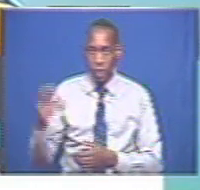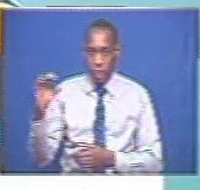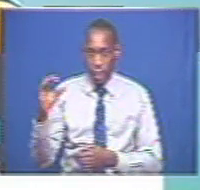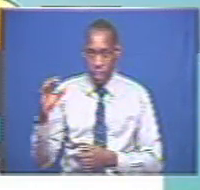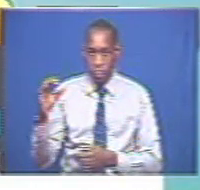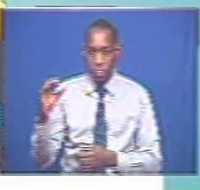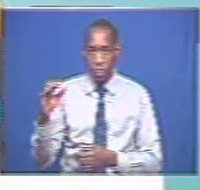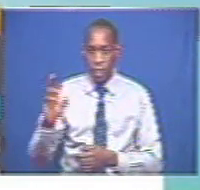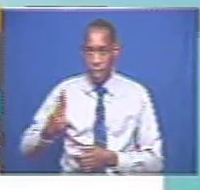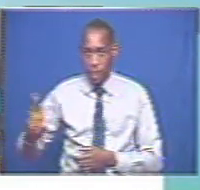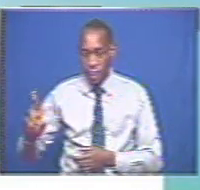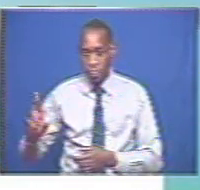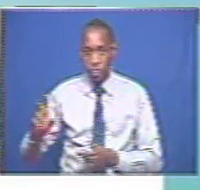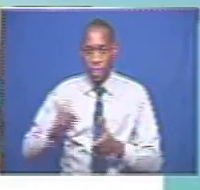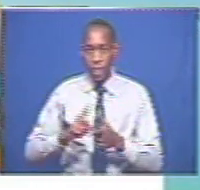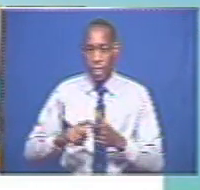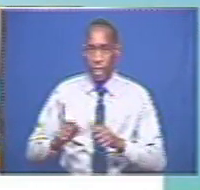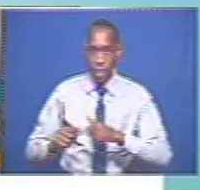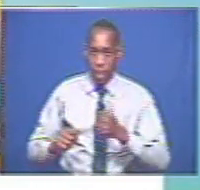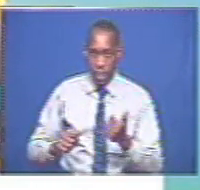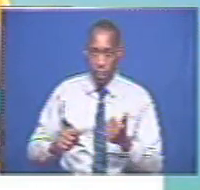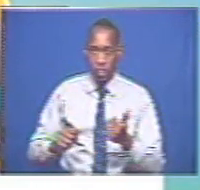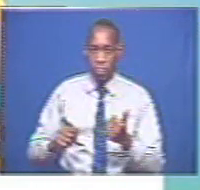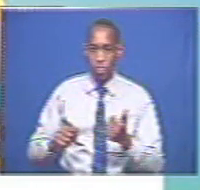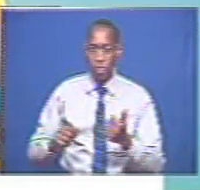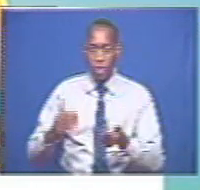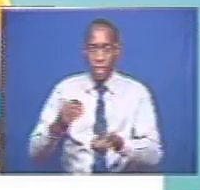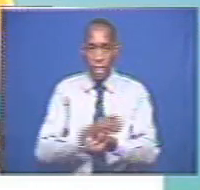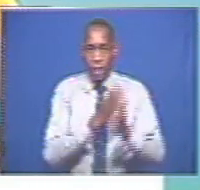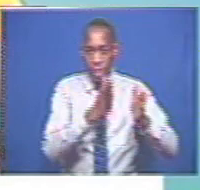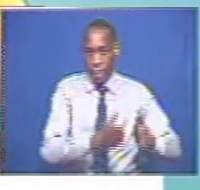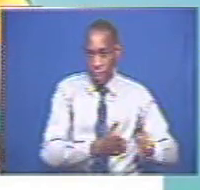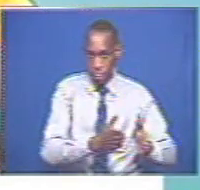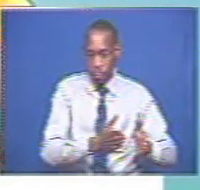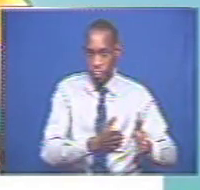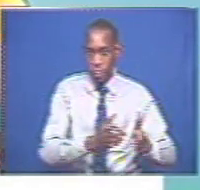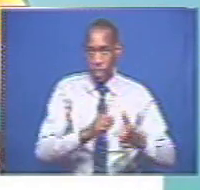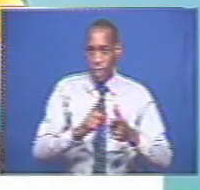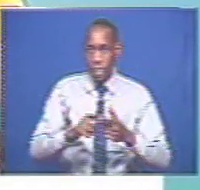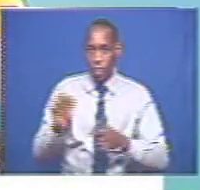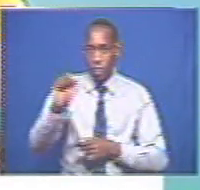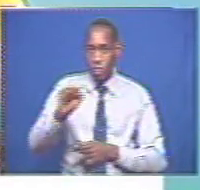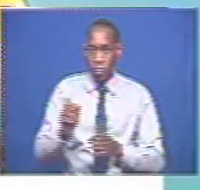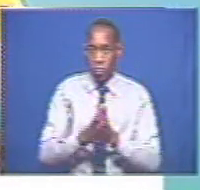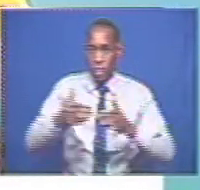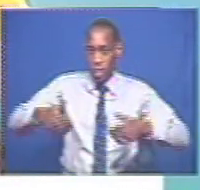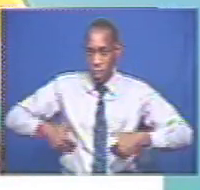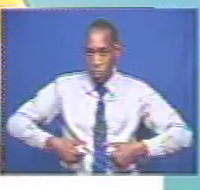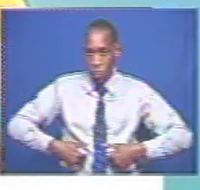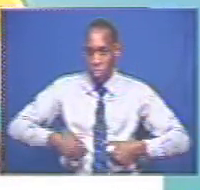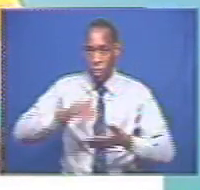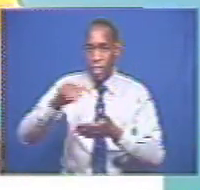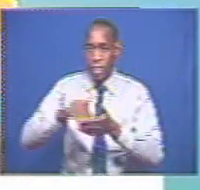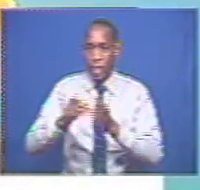Sikai on the right. Then the Ghanaian Oduro on the other side. Then we'll play Shitu and the youngster Kibwage at the